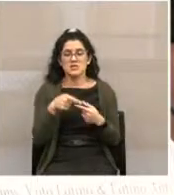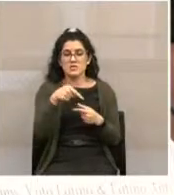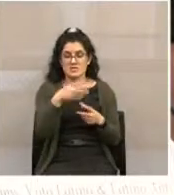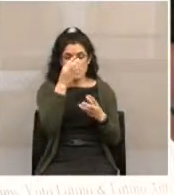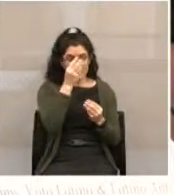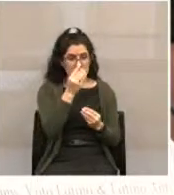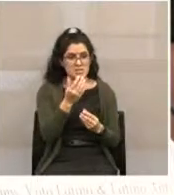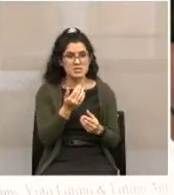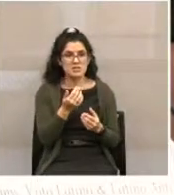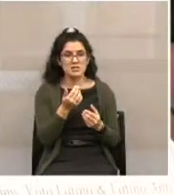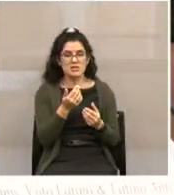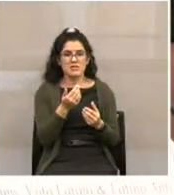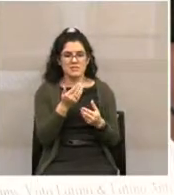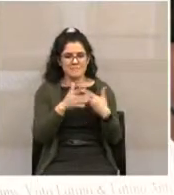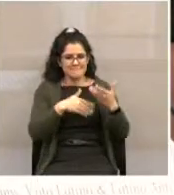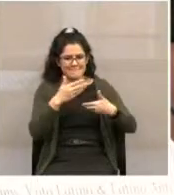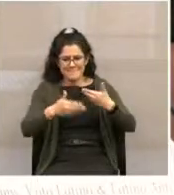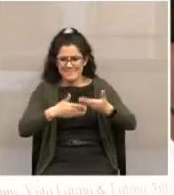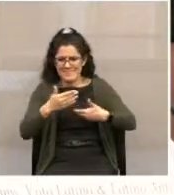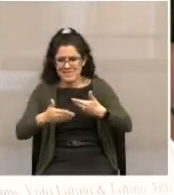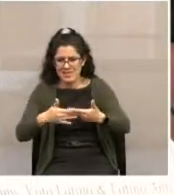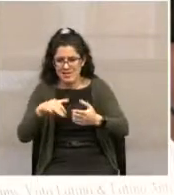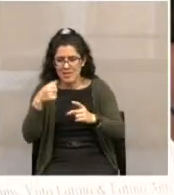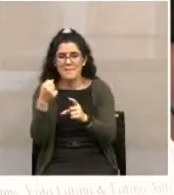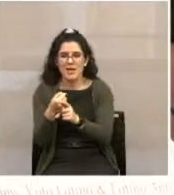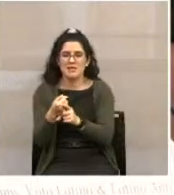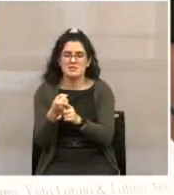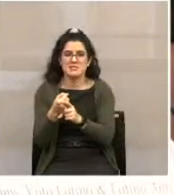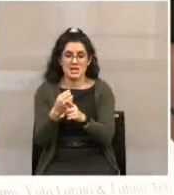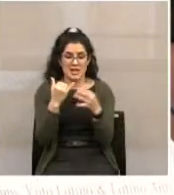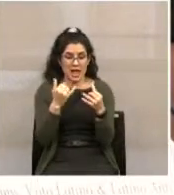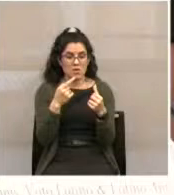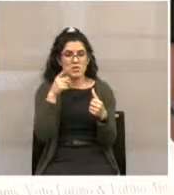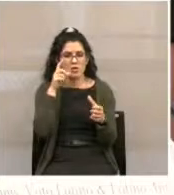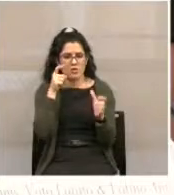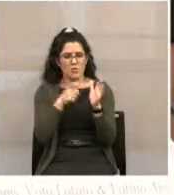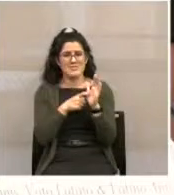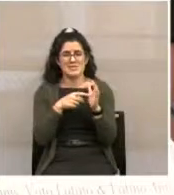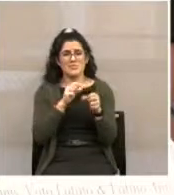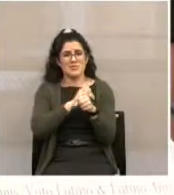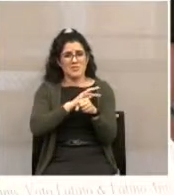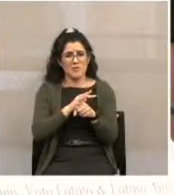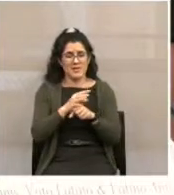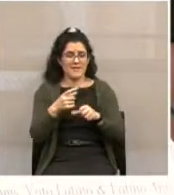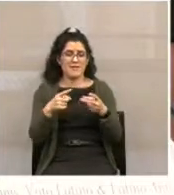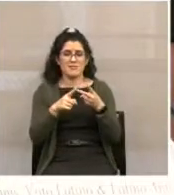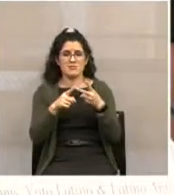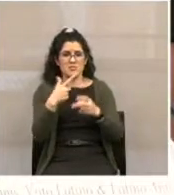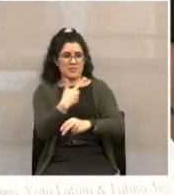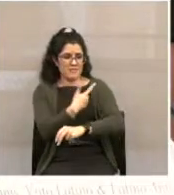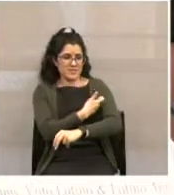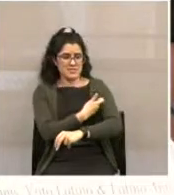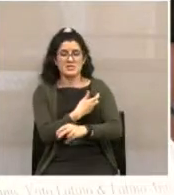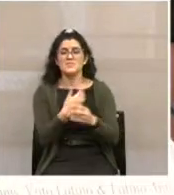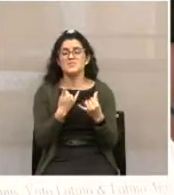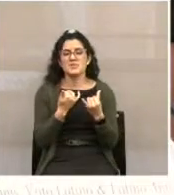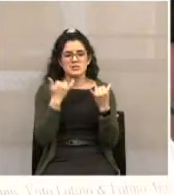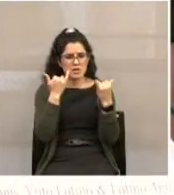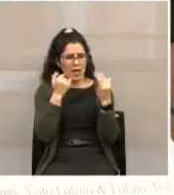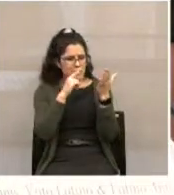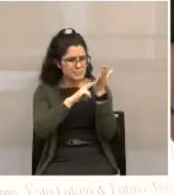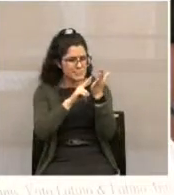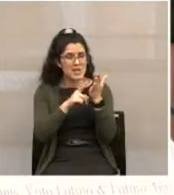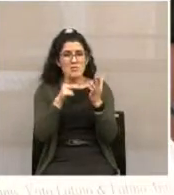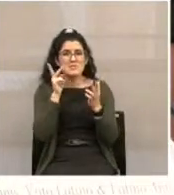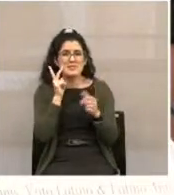lose effectiveness over time. We're seeing that right now with COVID and taking the vaccine. We tested a bunch of videos